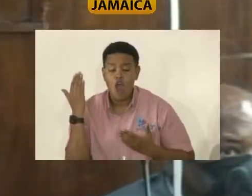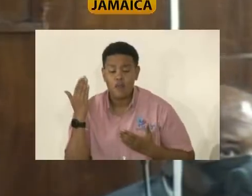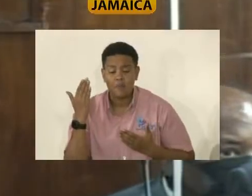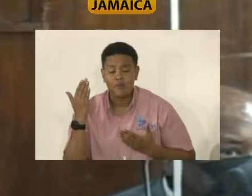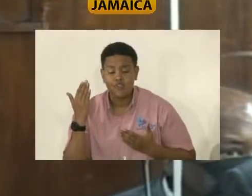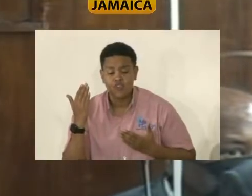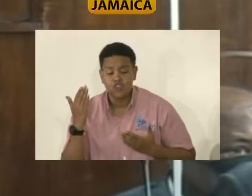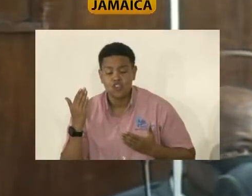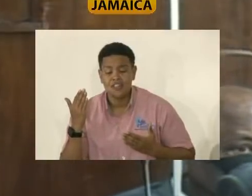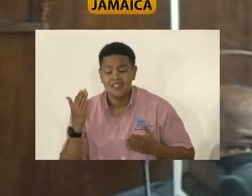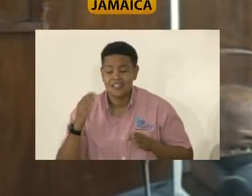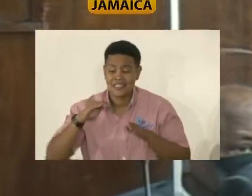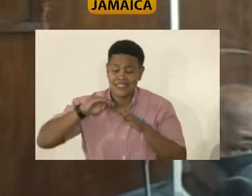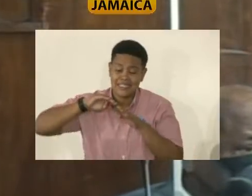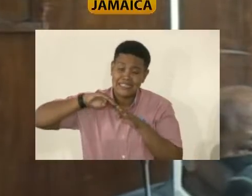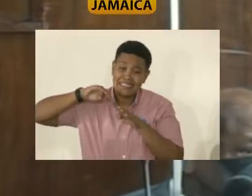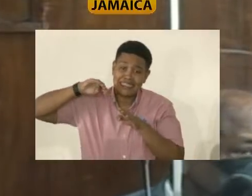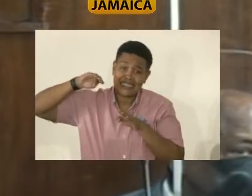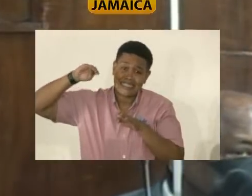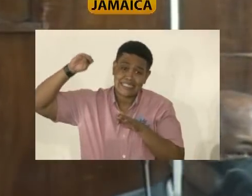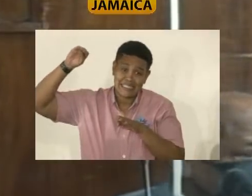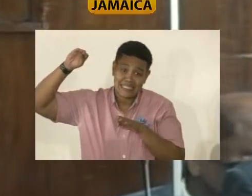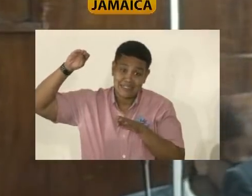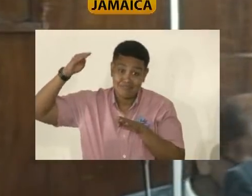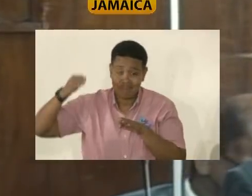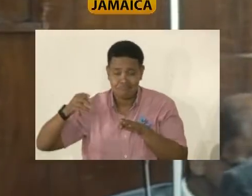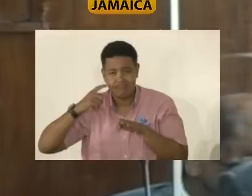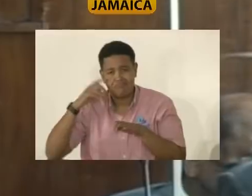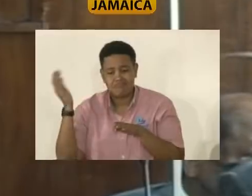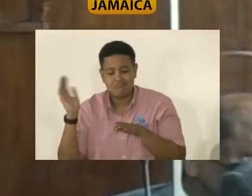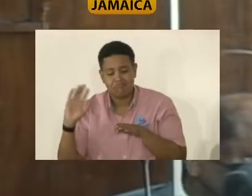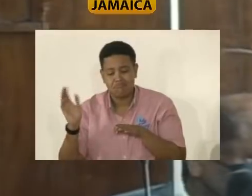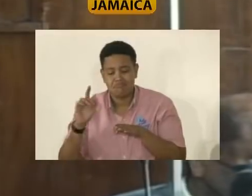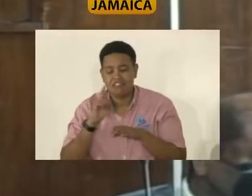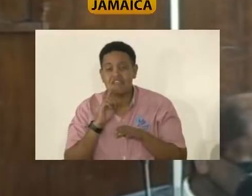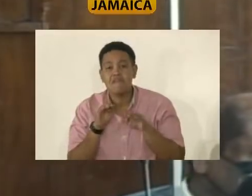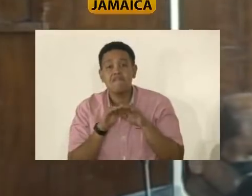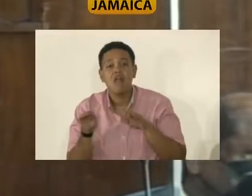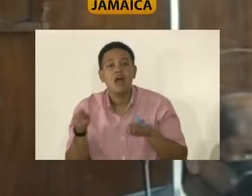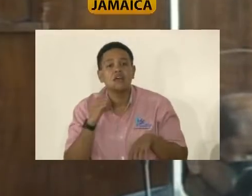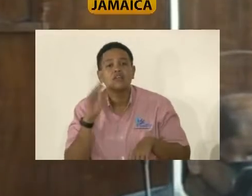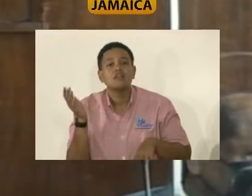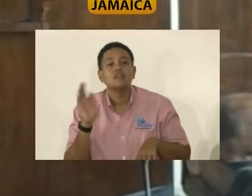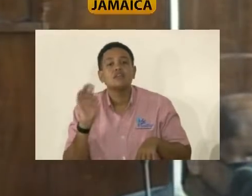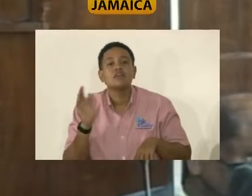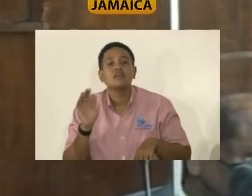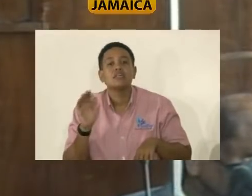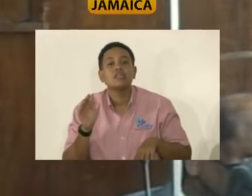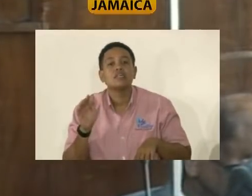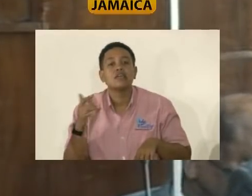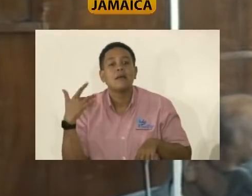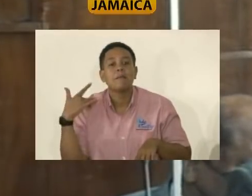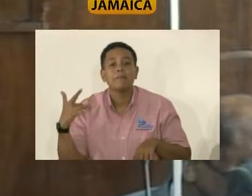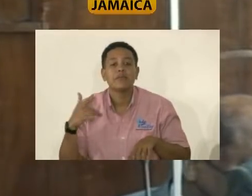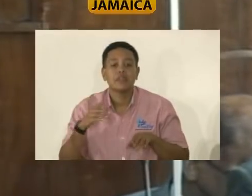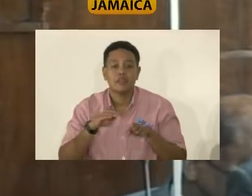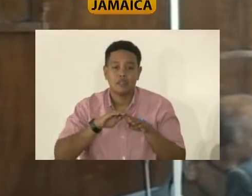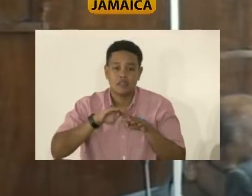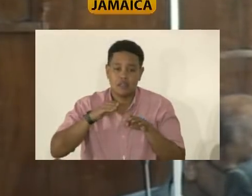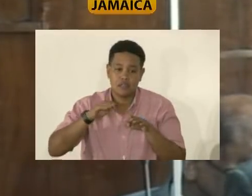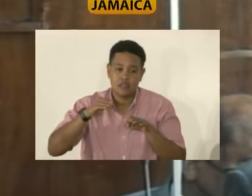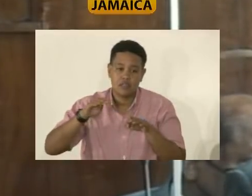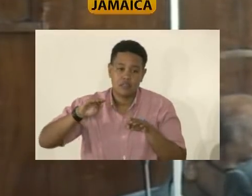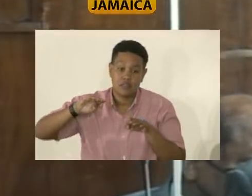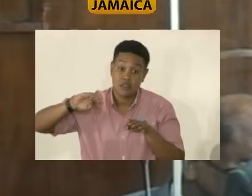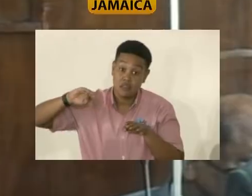a vertical line. No more talk about flattening the curve because we have been doing